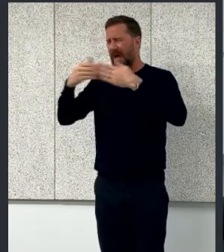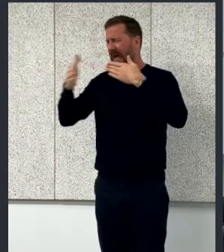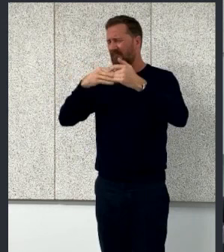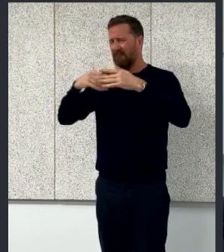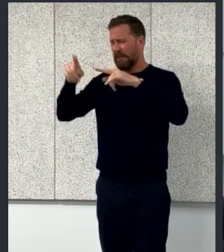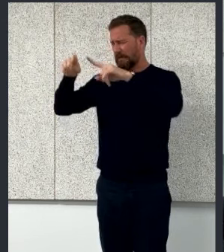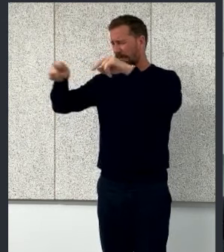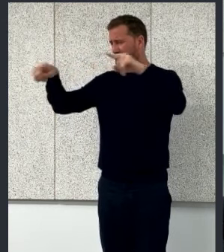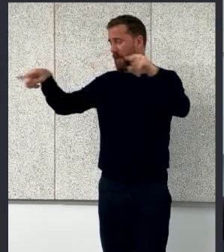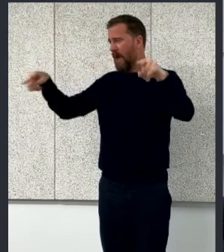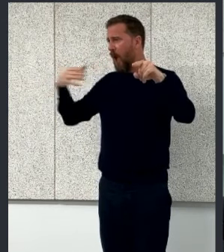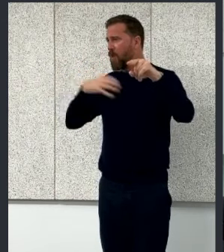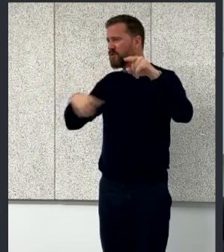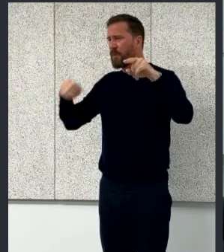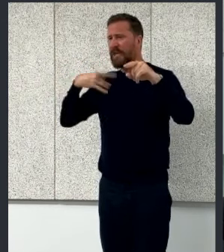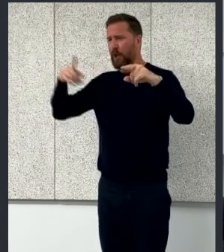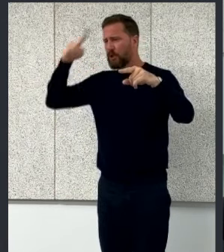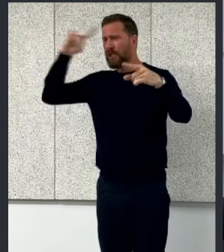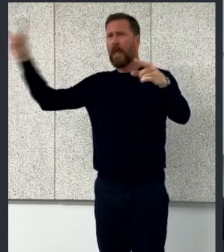us a little bit, it would be great.